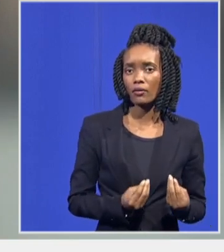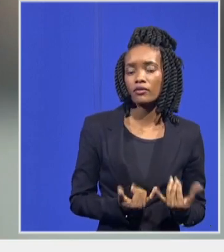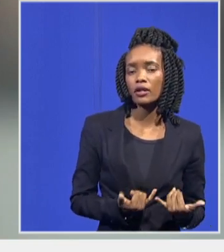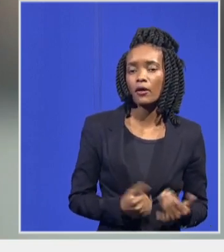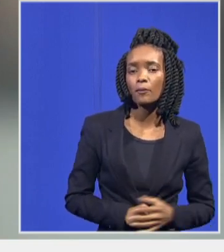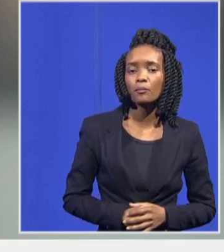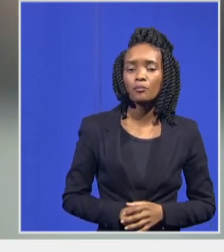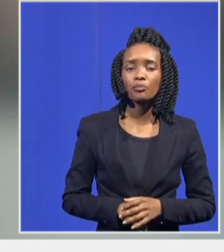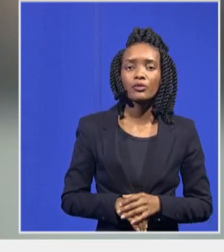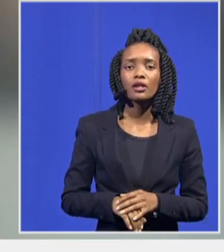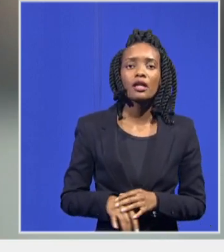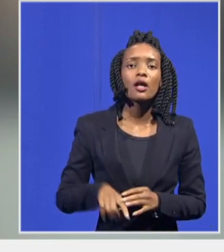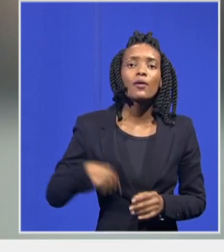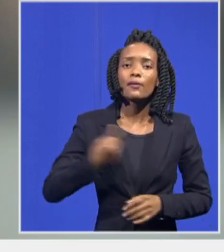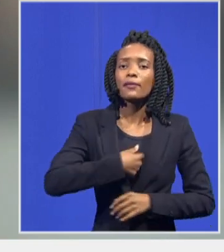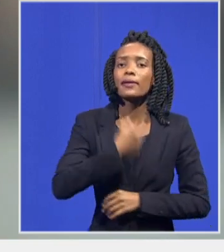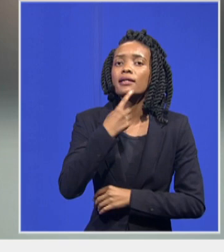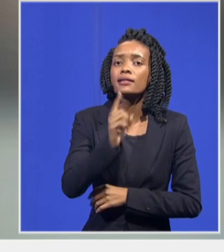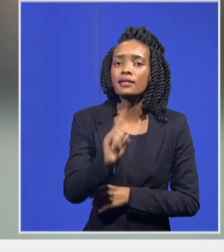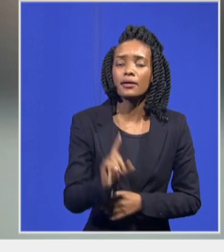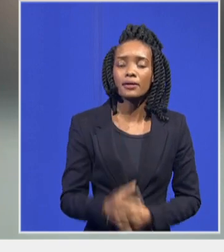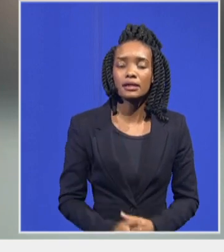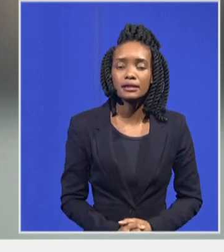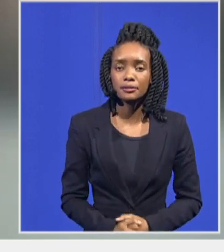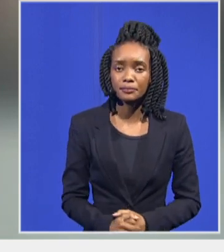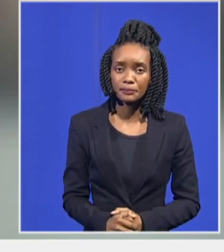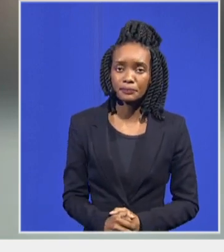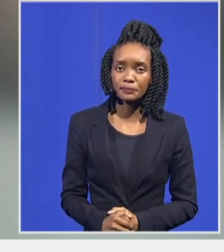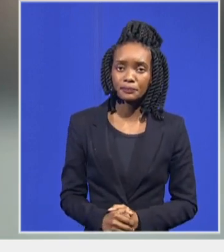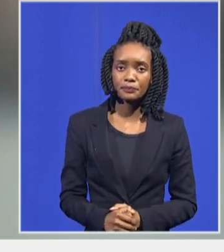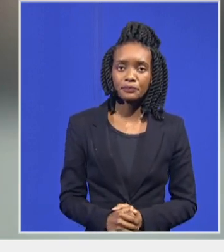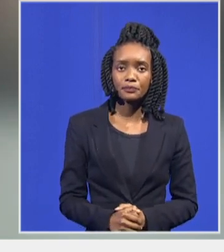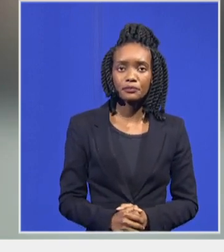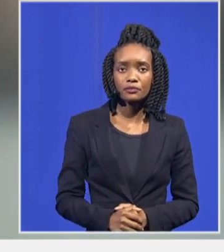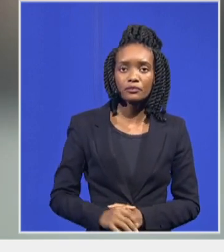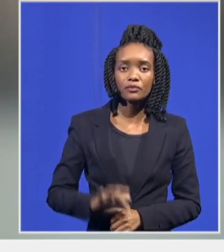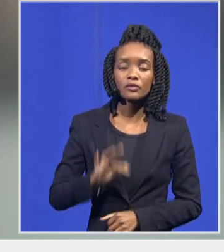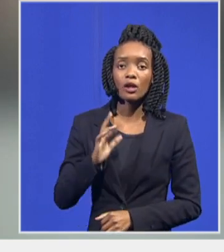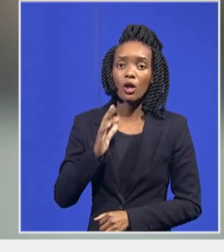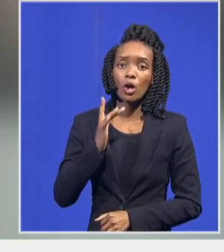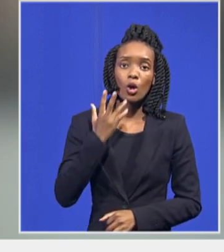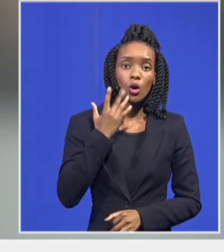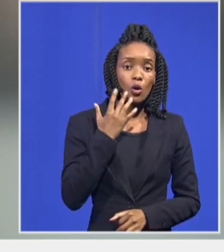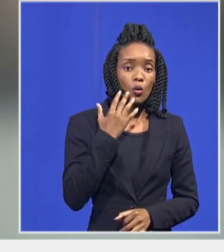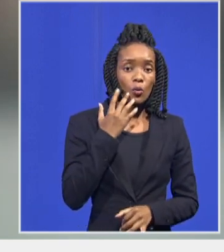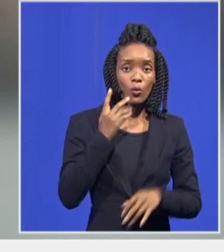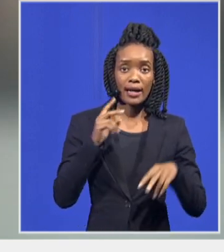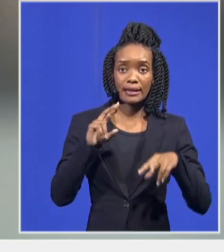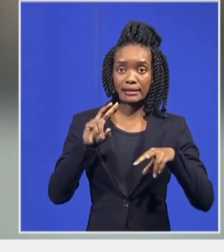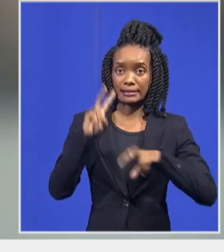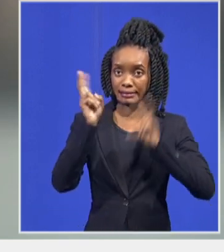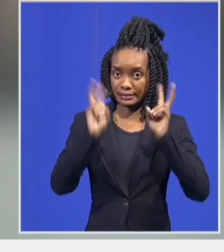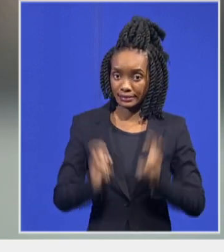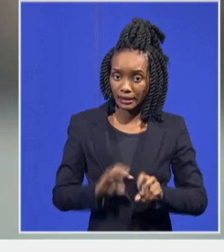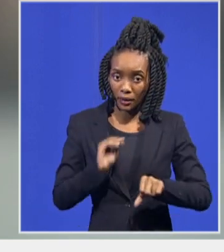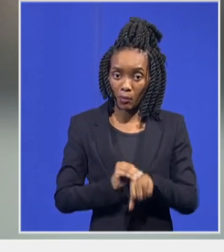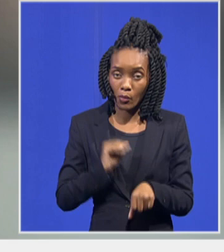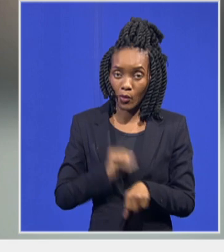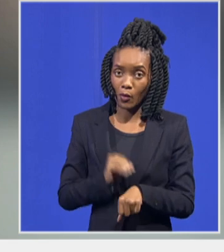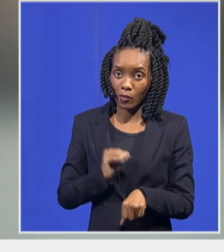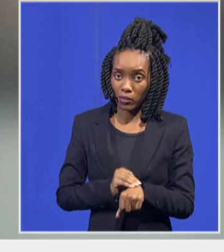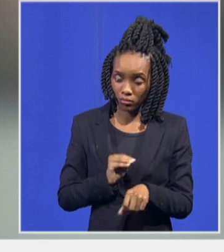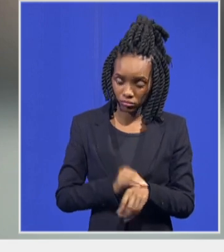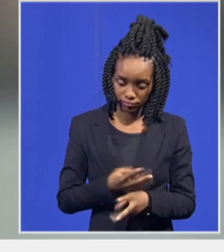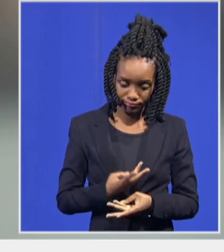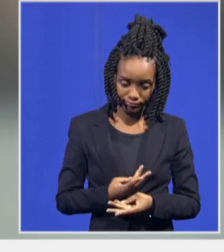What we are saying is that once we've stabilized the power crisis, the